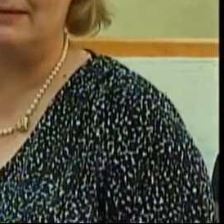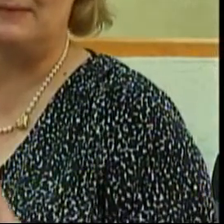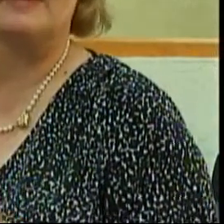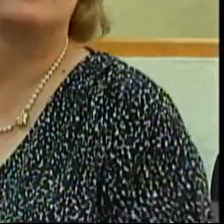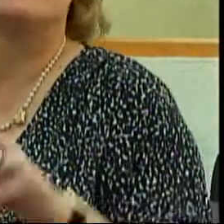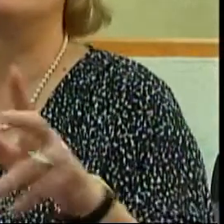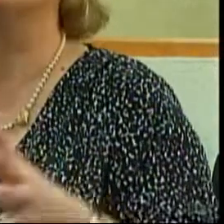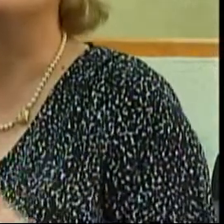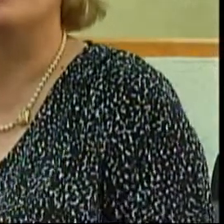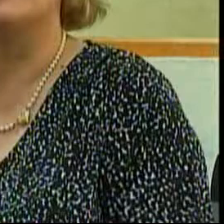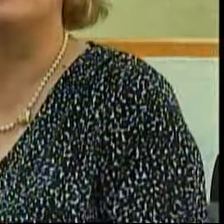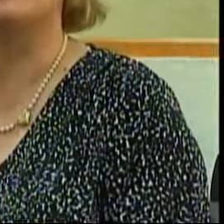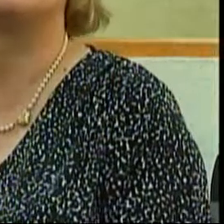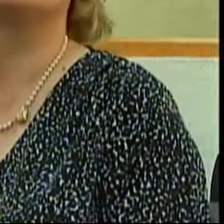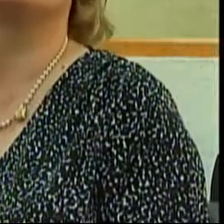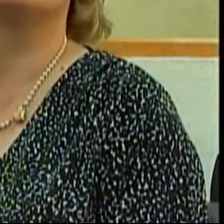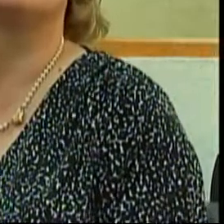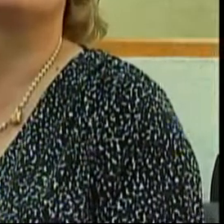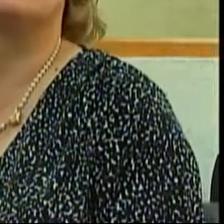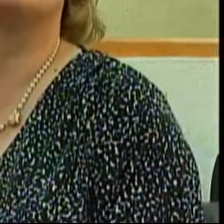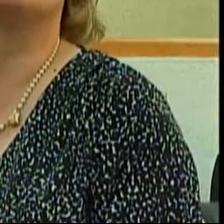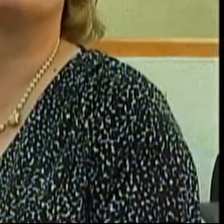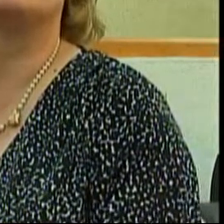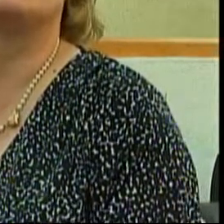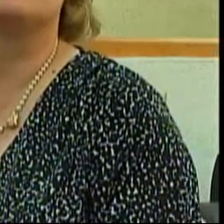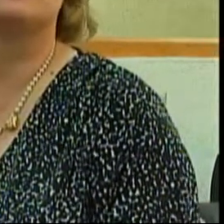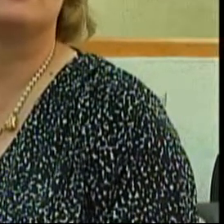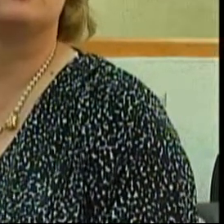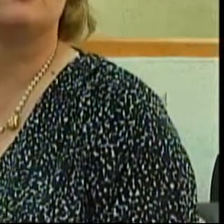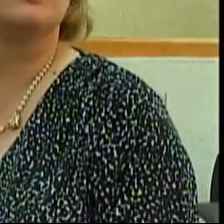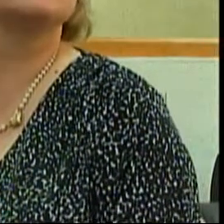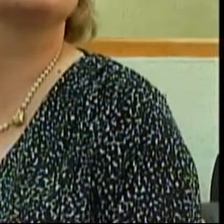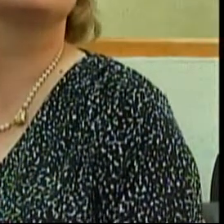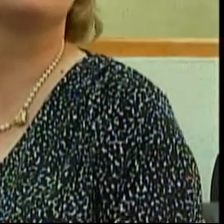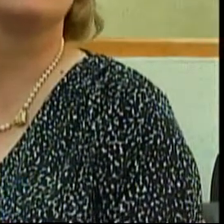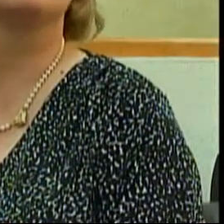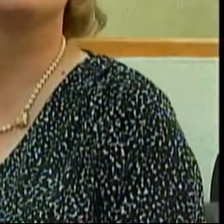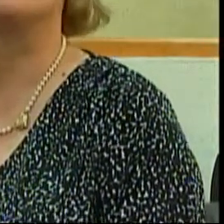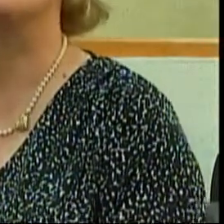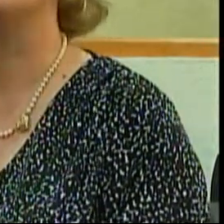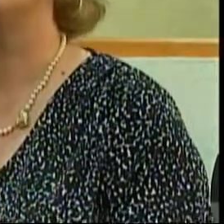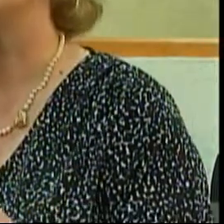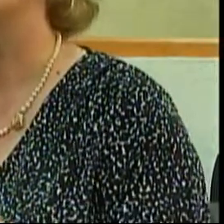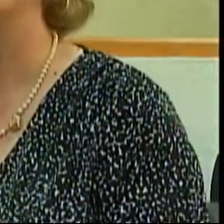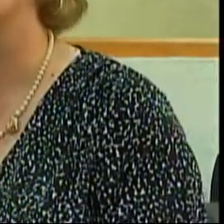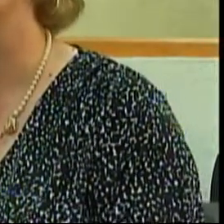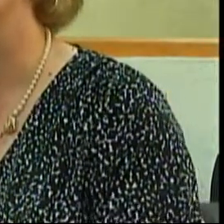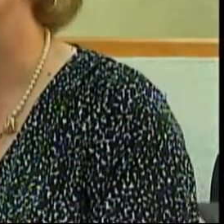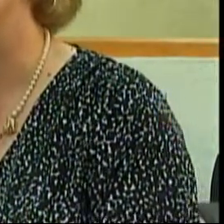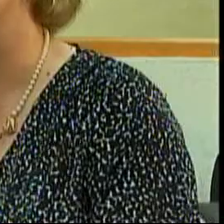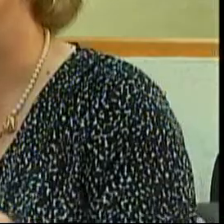can get their feet wet in that sense, to get a better understanding of what is required in work,